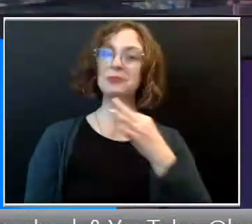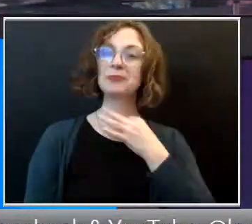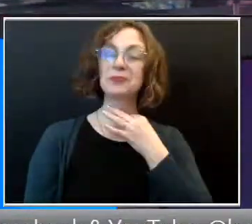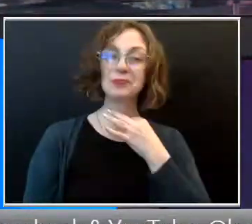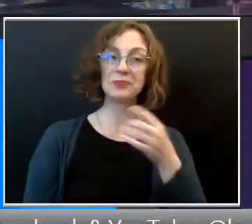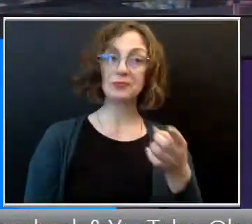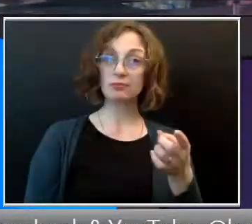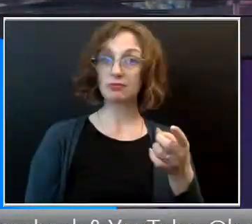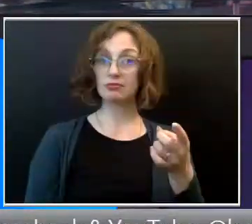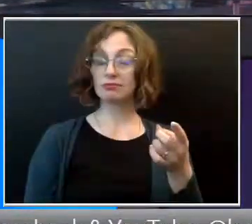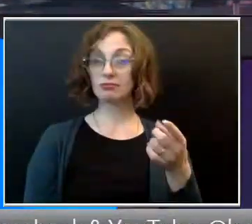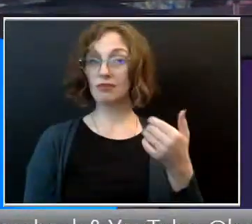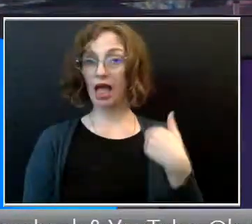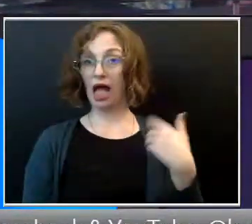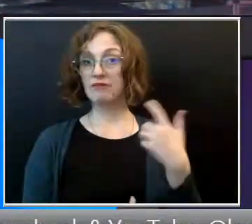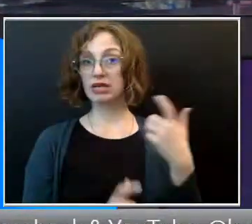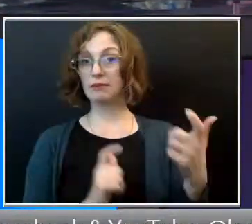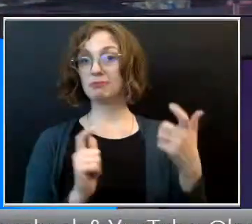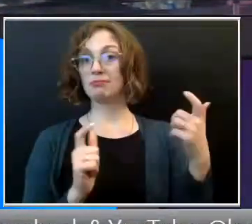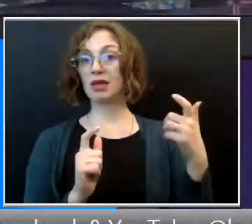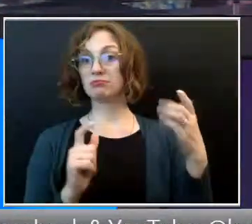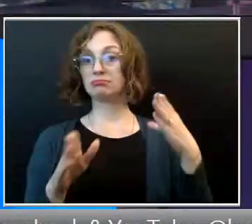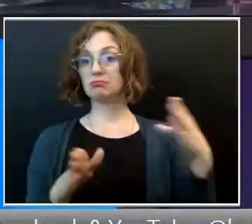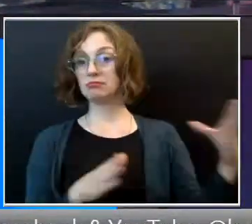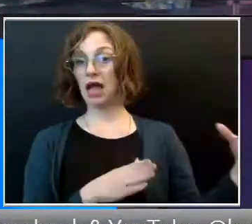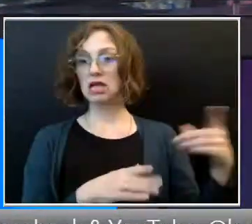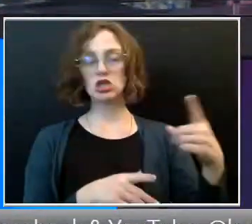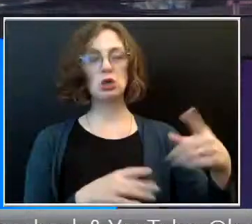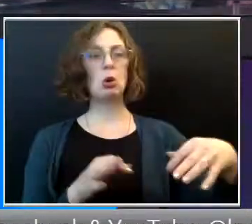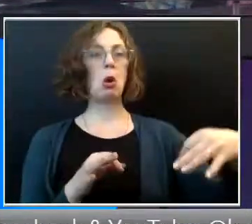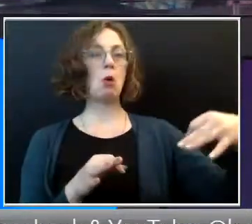as you were recovering from your heart attack or your stroke.